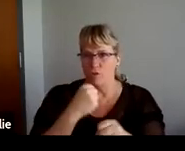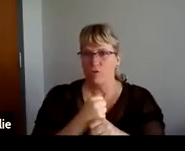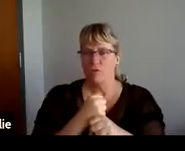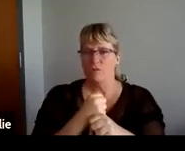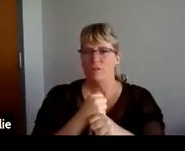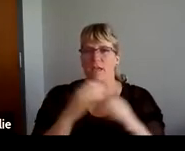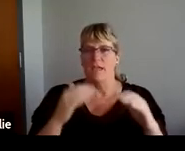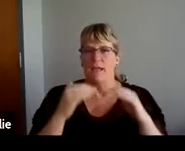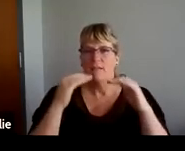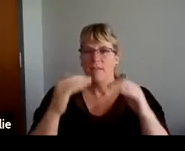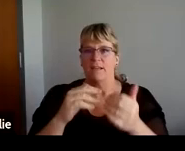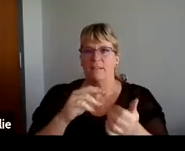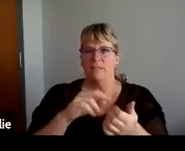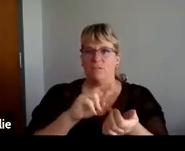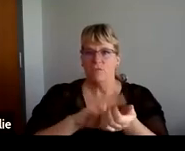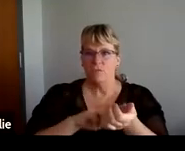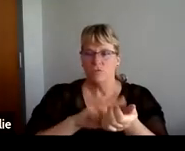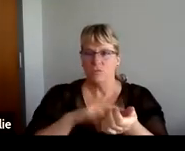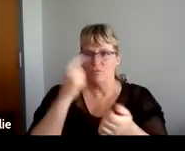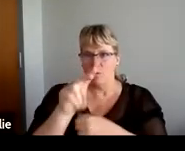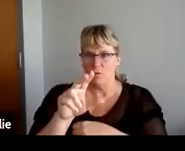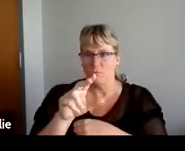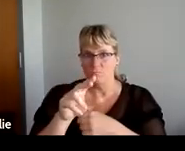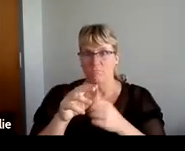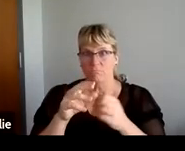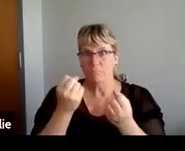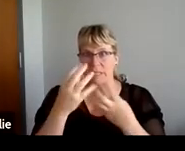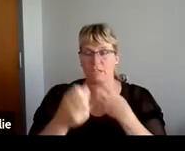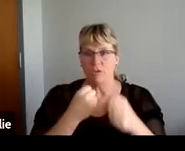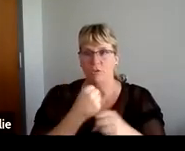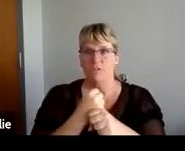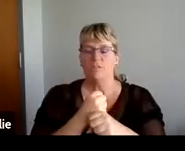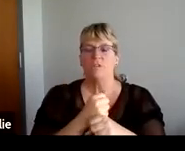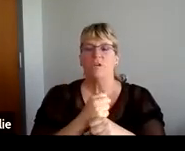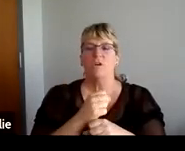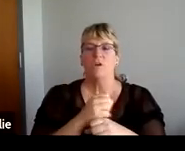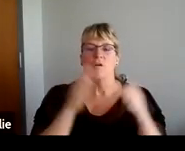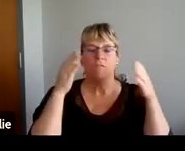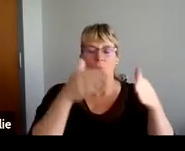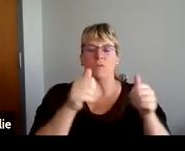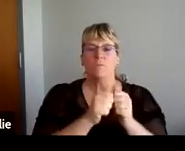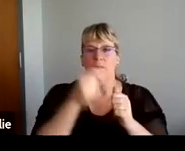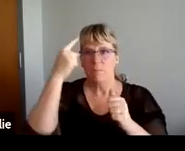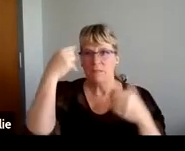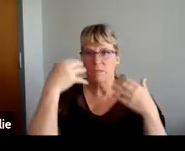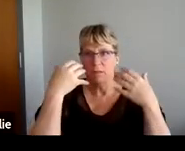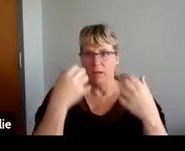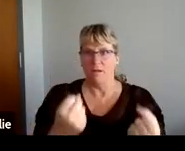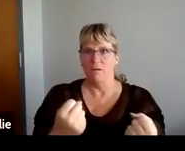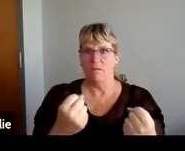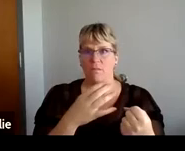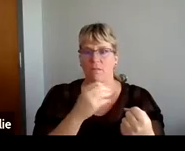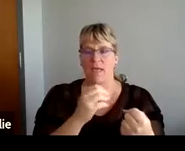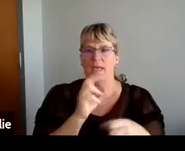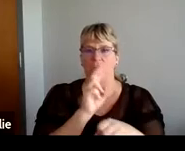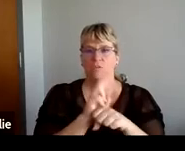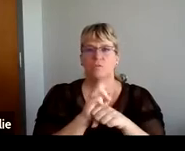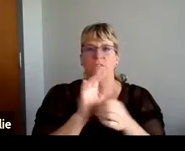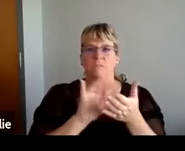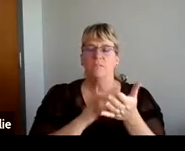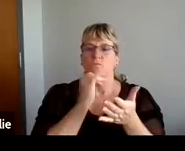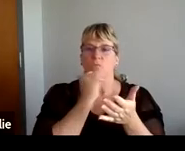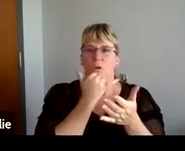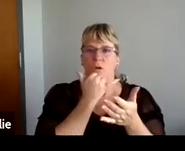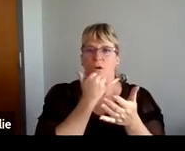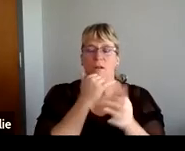nurse for 30 years, and I've always practiced in the mental health and substance use disorders arena in